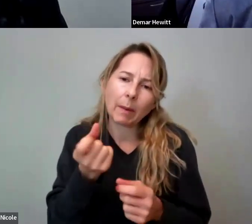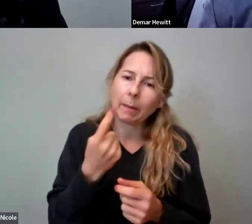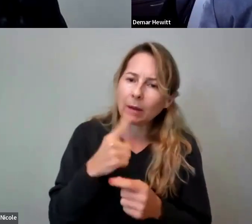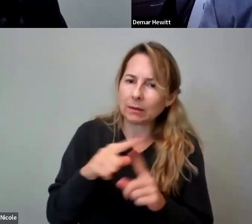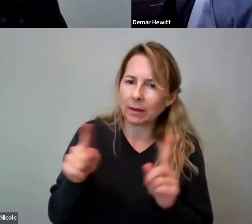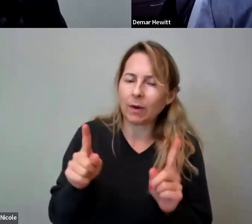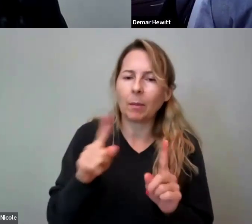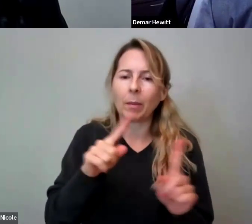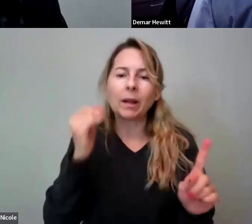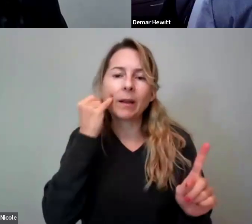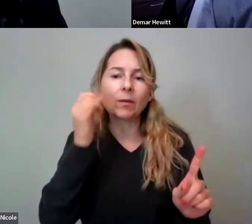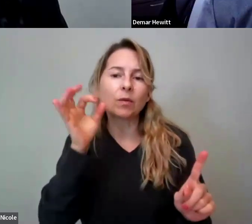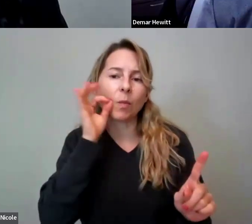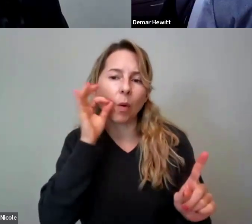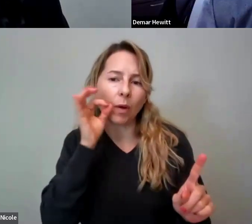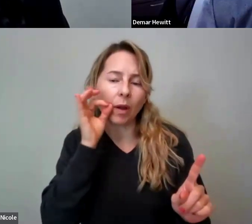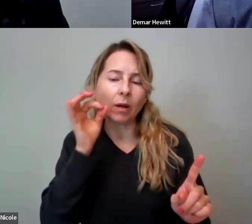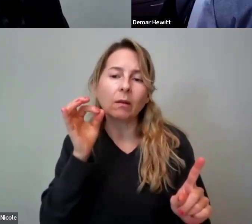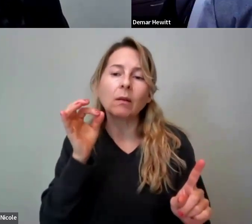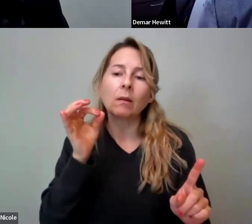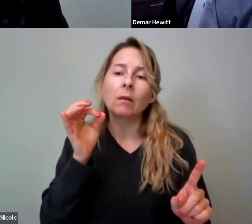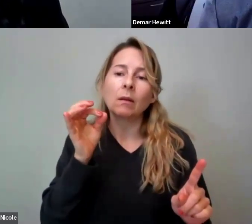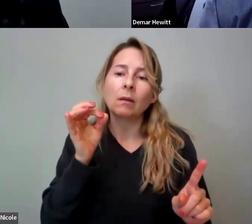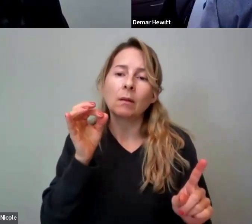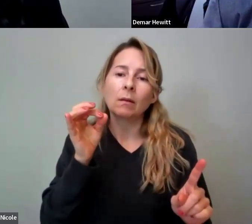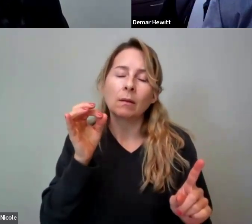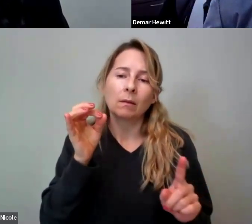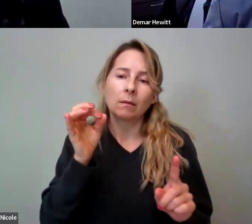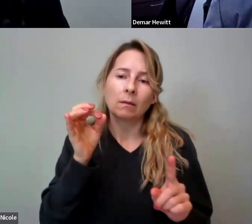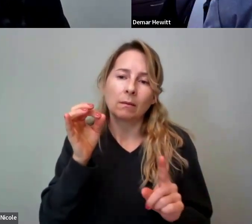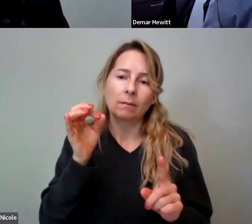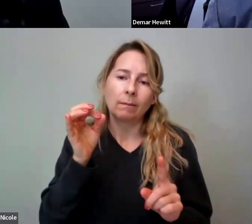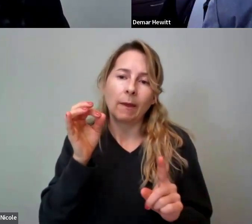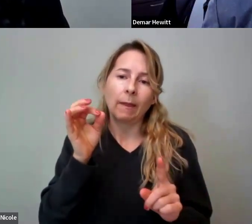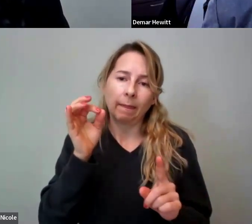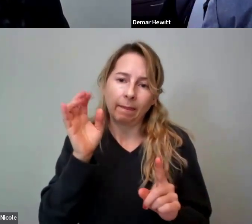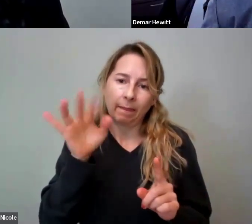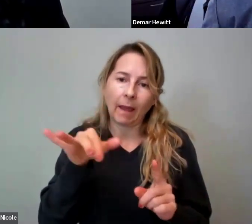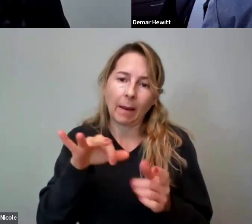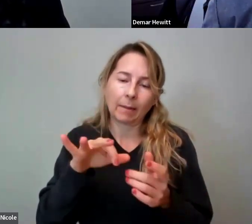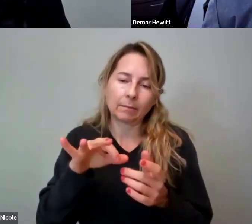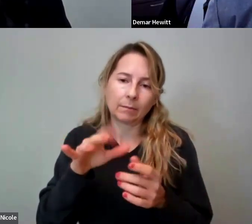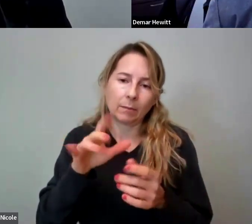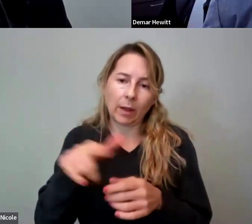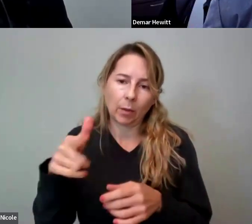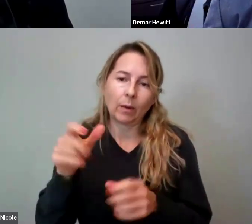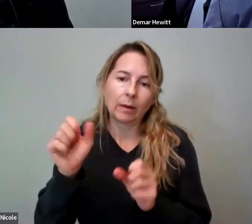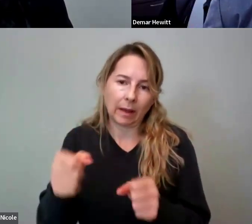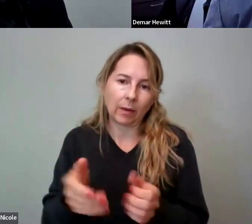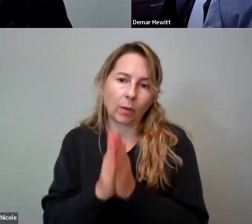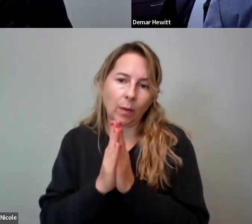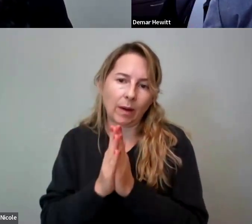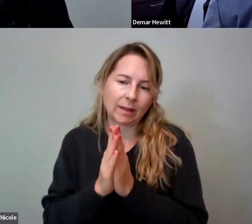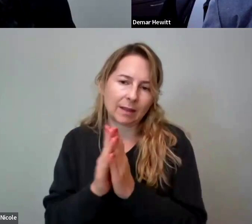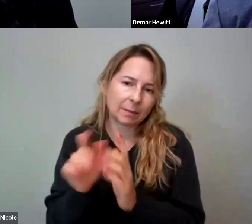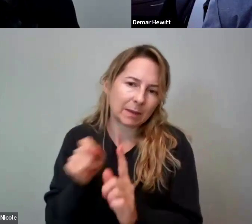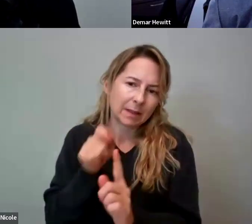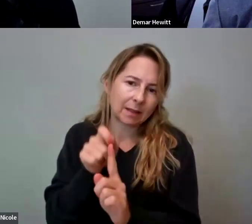but I'm assuming smoking. If you're going to be smoking, for there to be a designated smoking area.